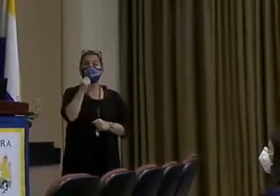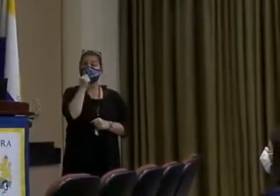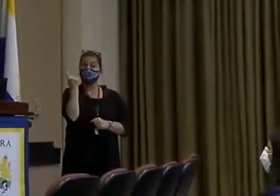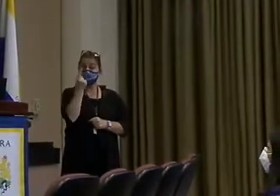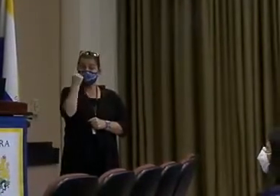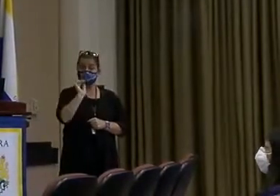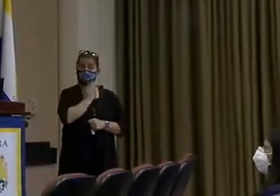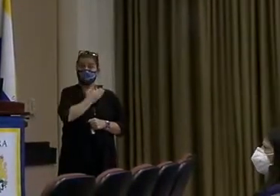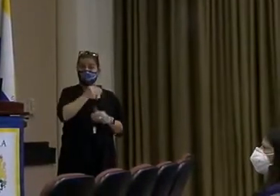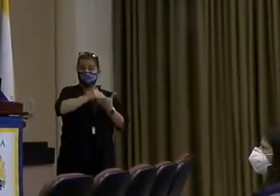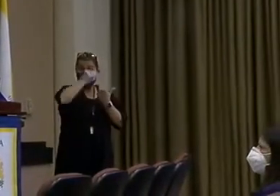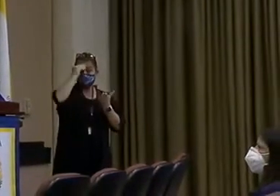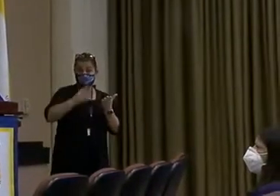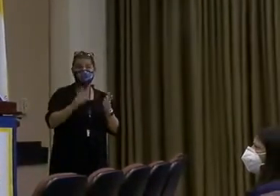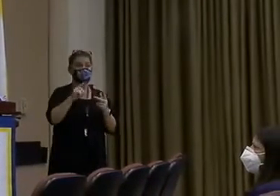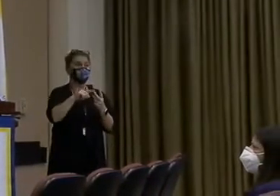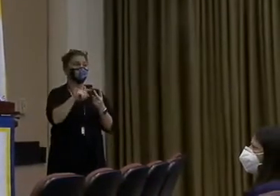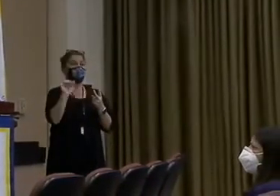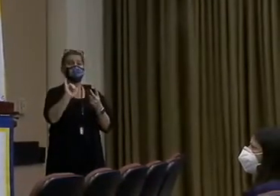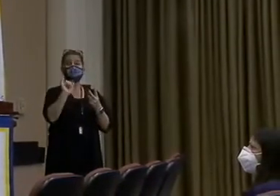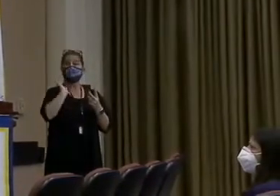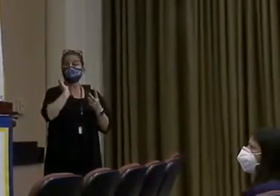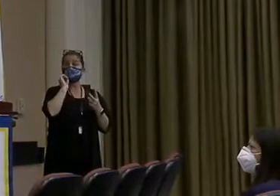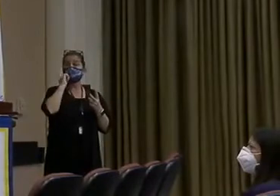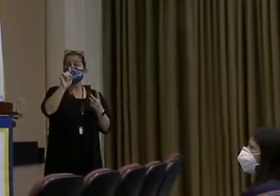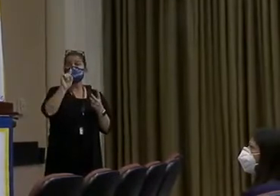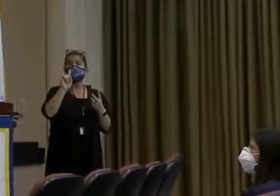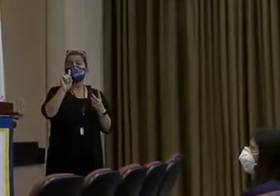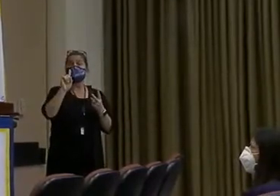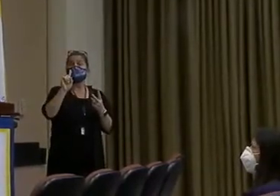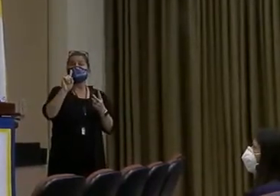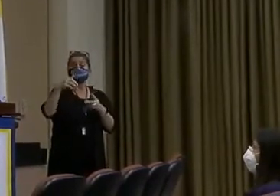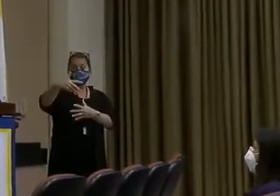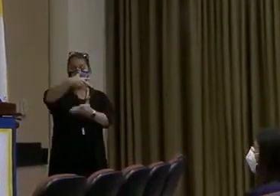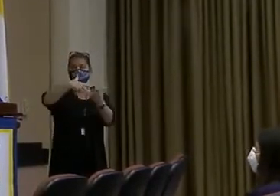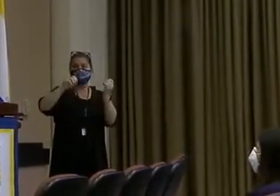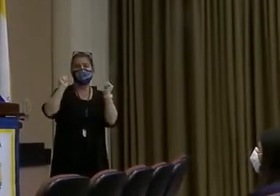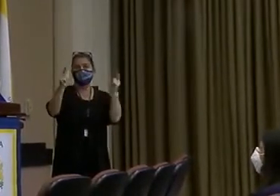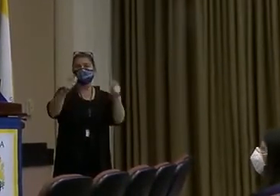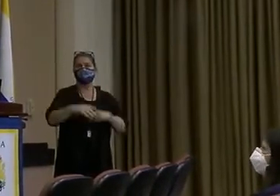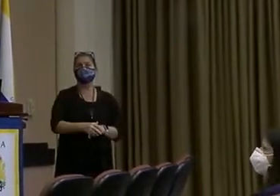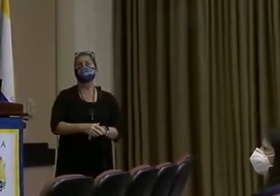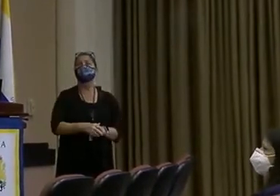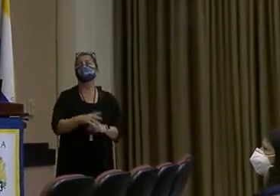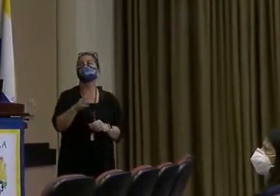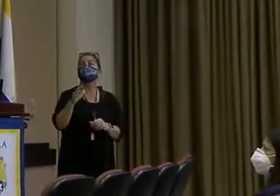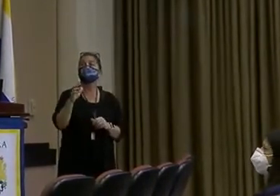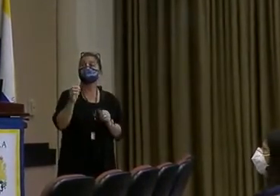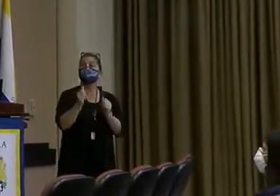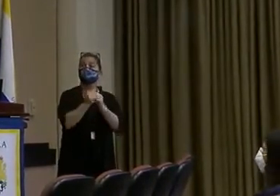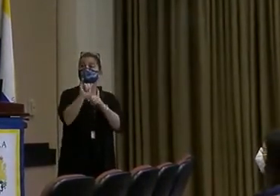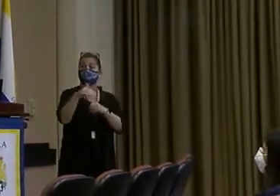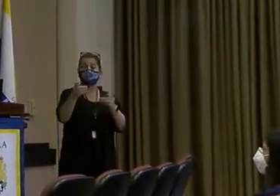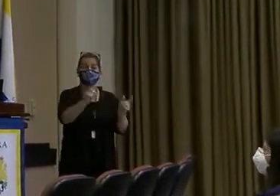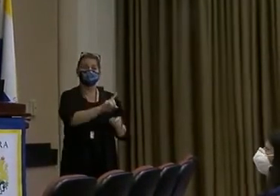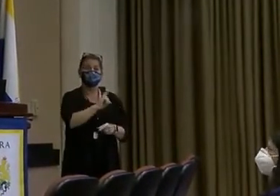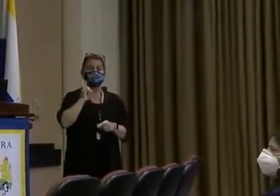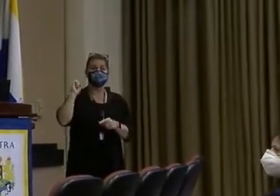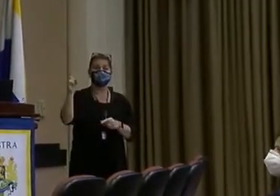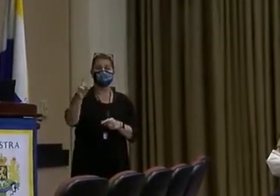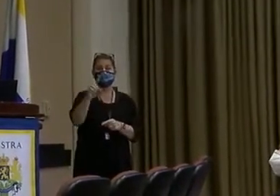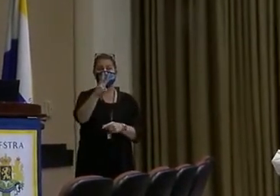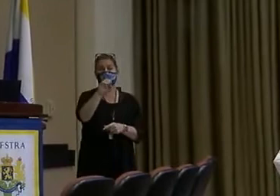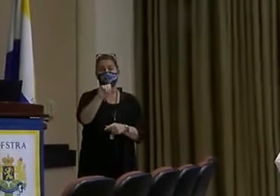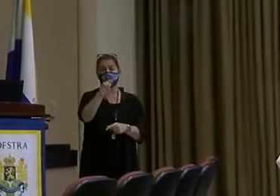our students, but also for society and the country. And with that, I'd like to bring up Dr.